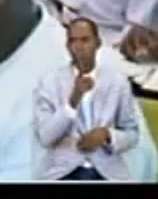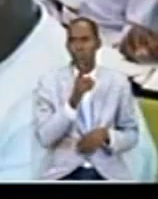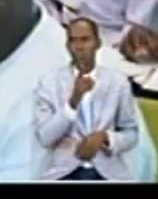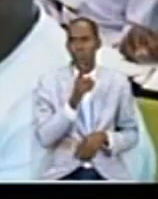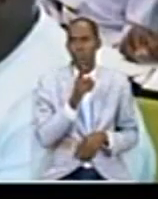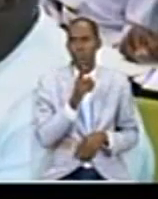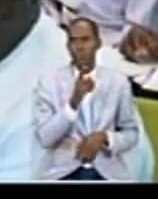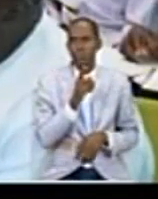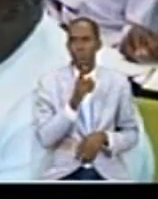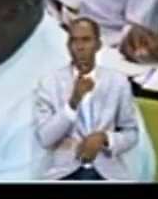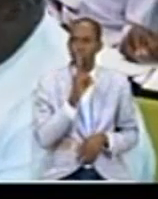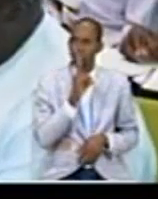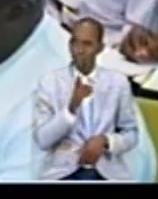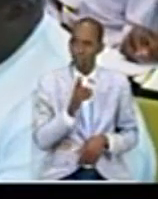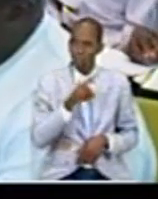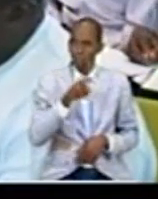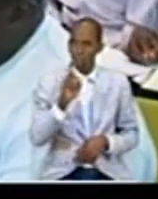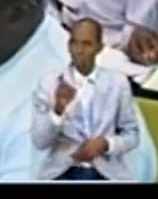Real?